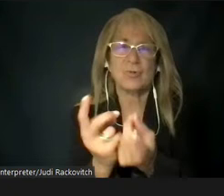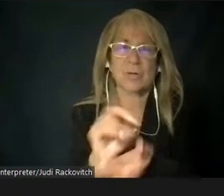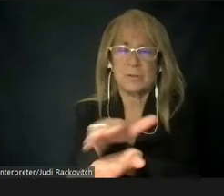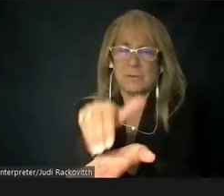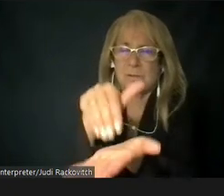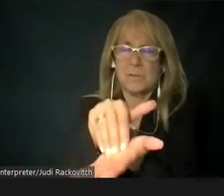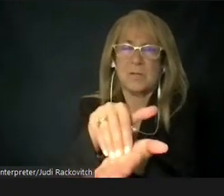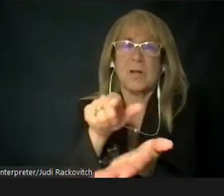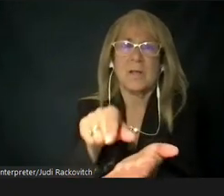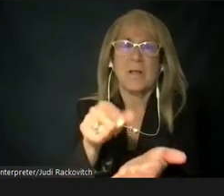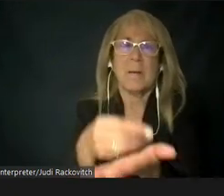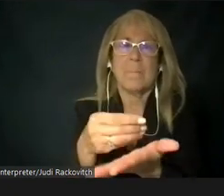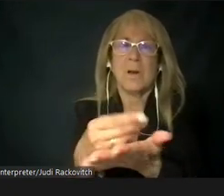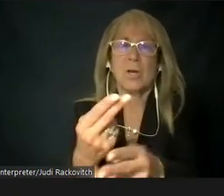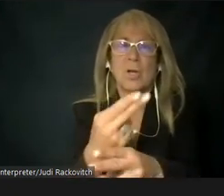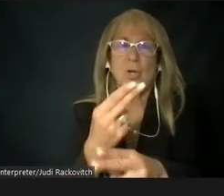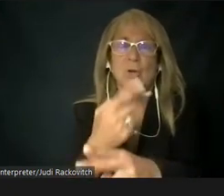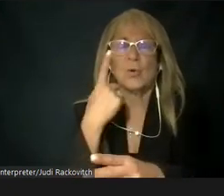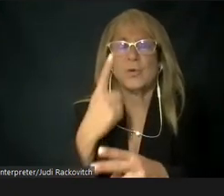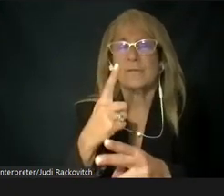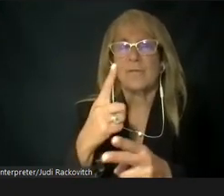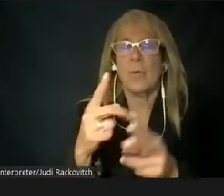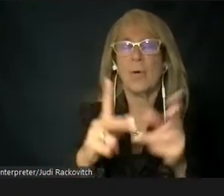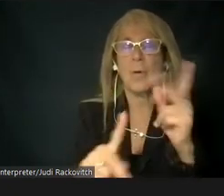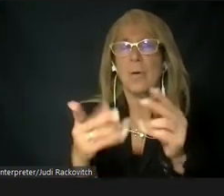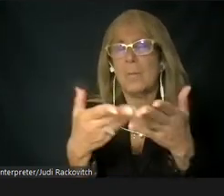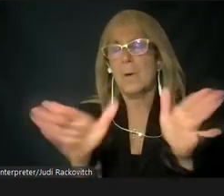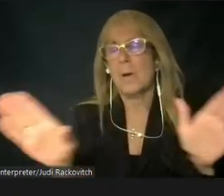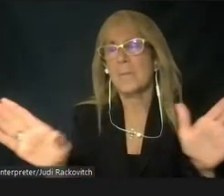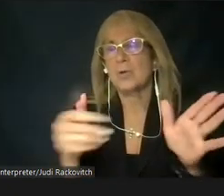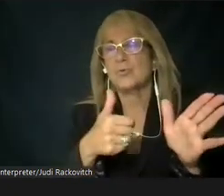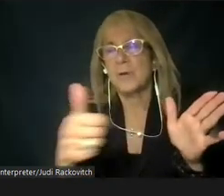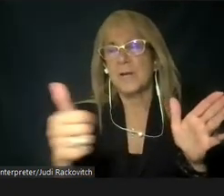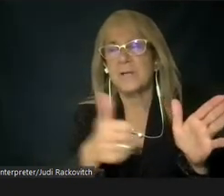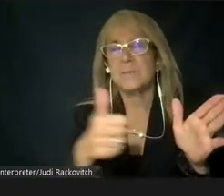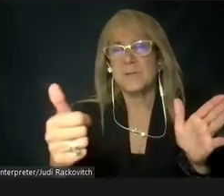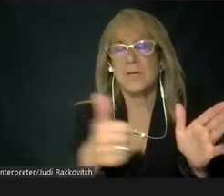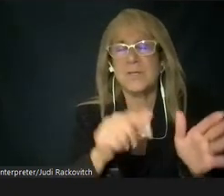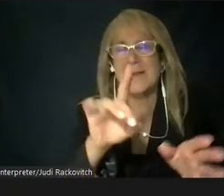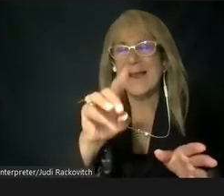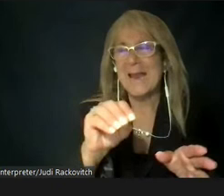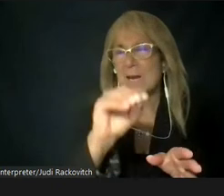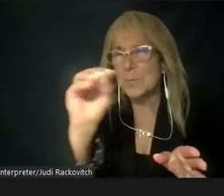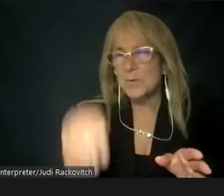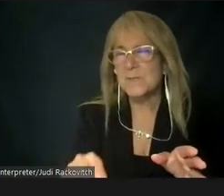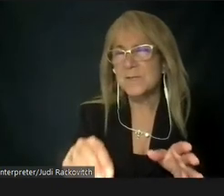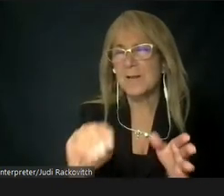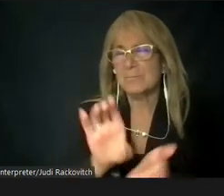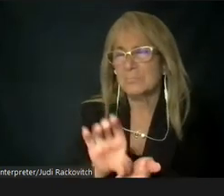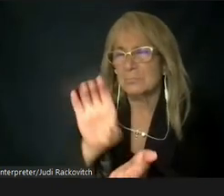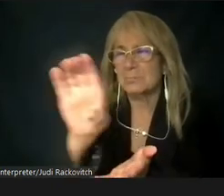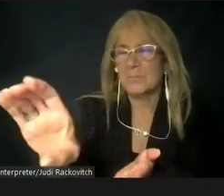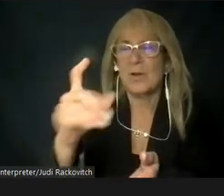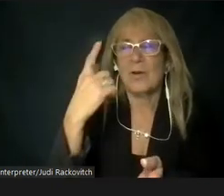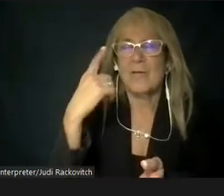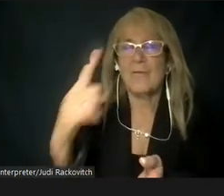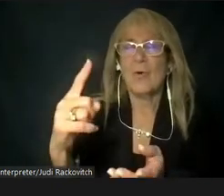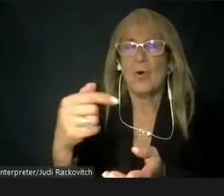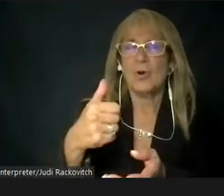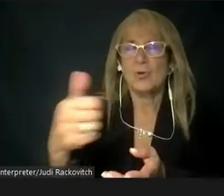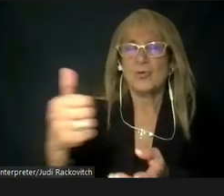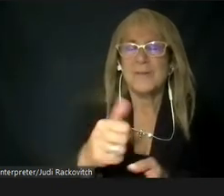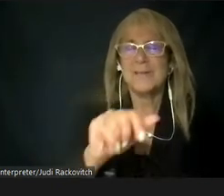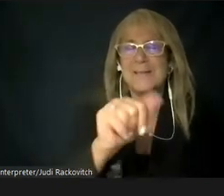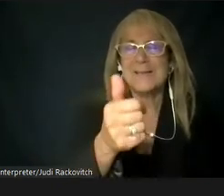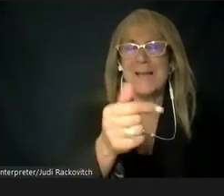be used for public transportation capital projects, with 80% devoted to New York City transit, 10% to the Long Island Railroad, and 10% to